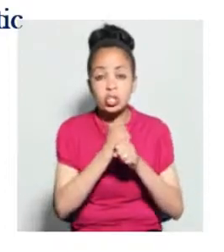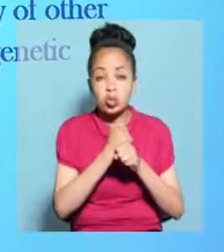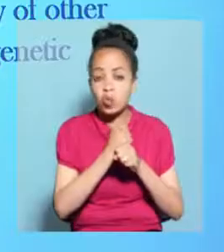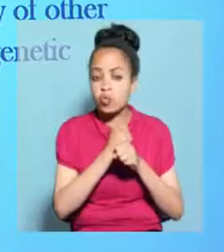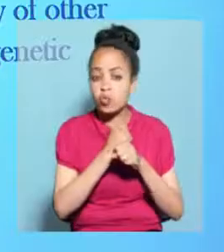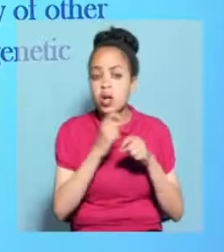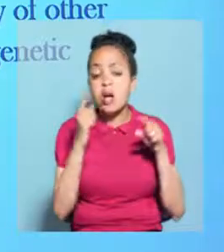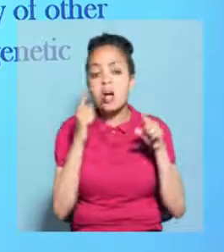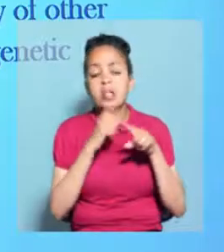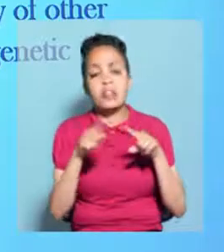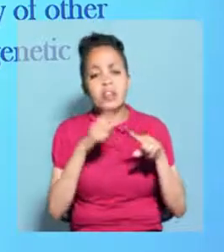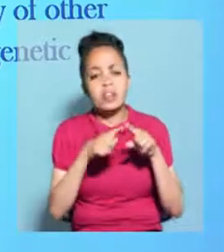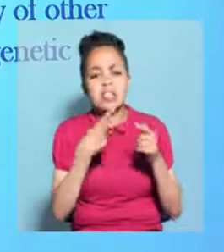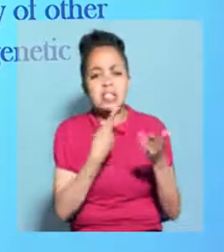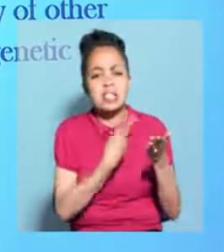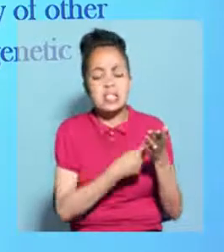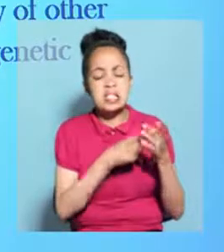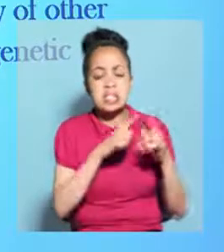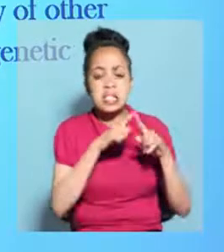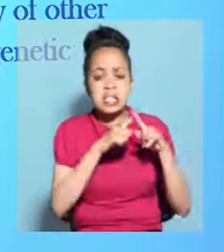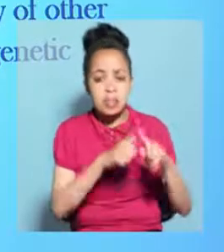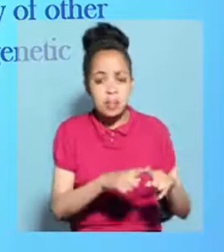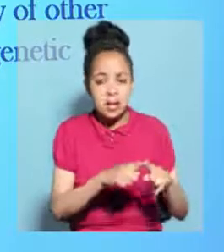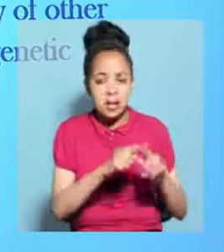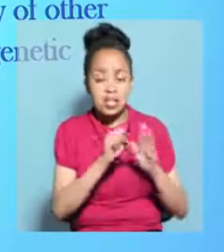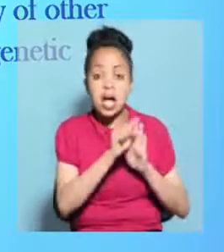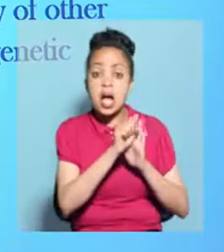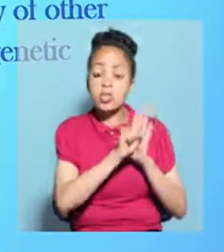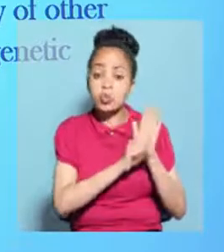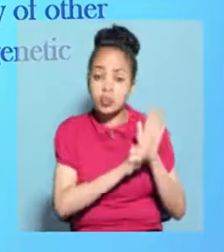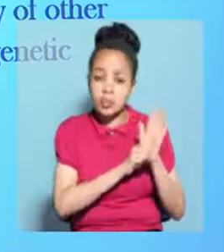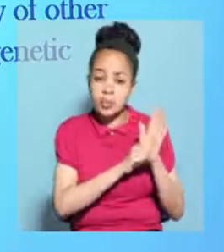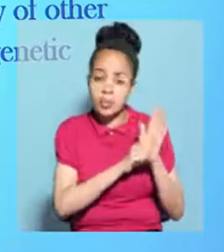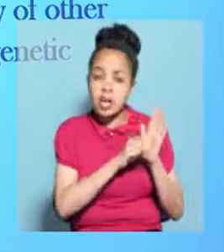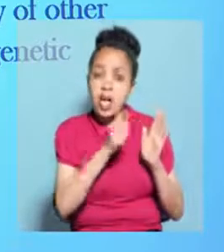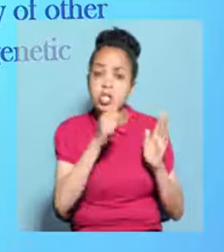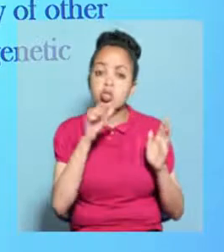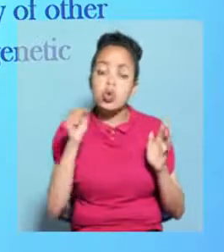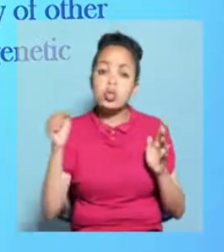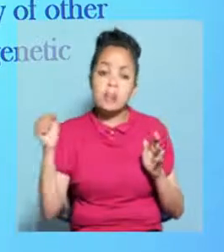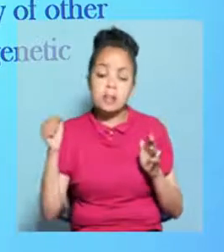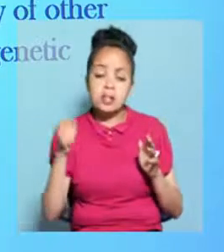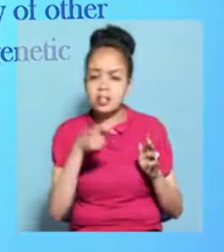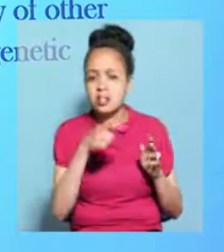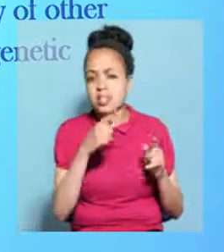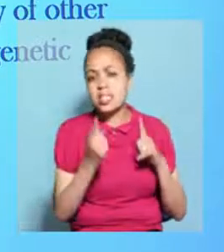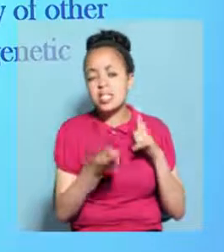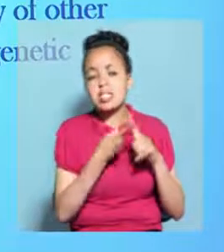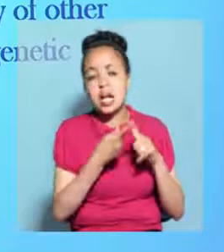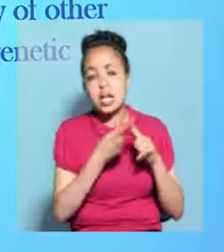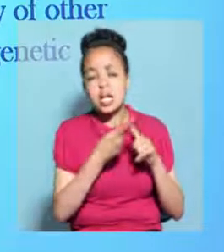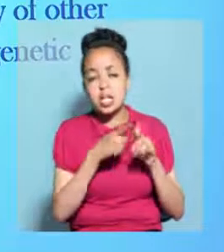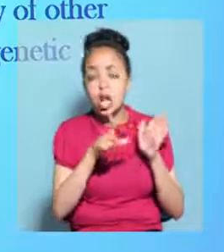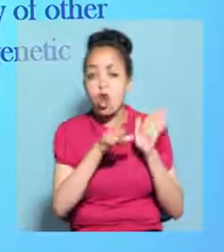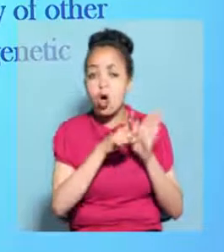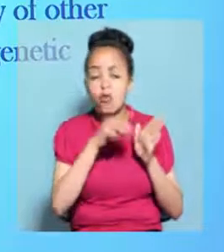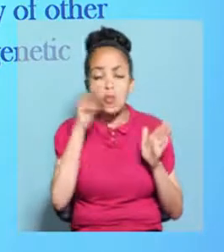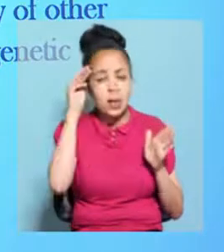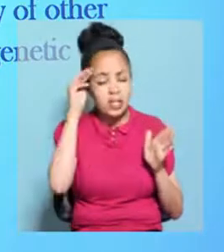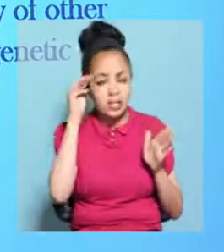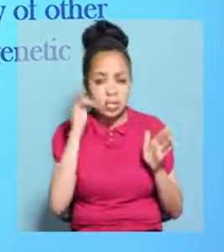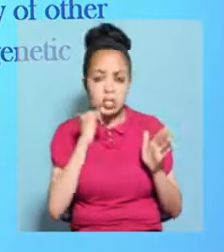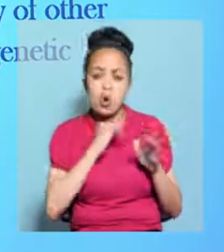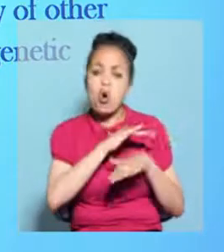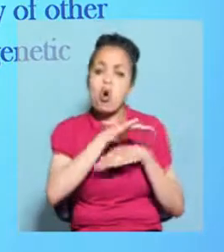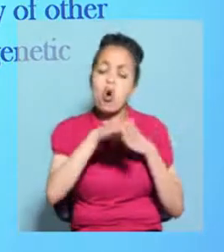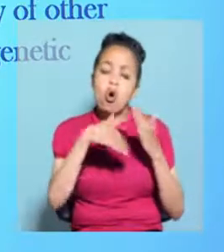organism. This independent assortment of gene, according to the hybrid clause, second law of Mendel is only